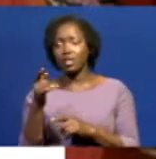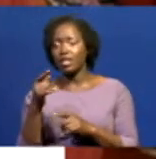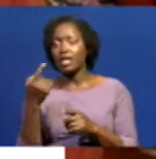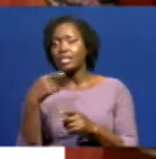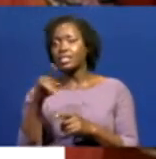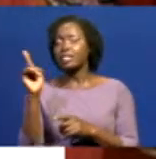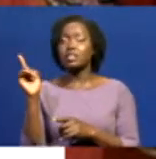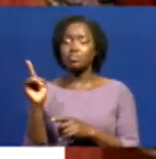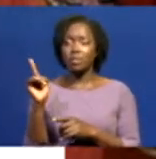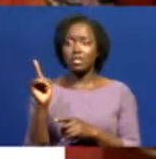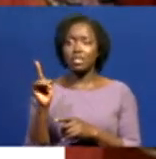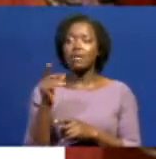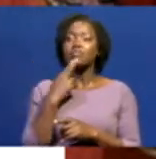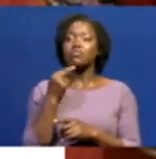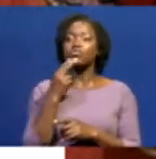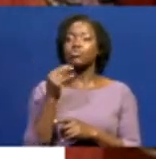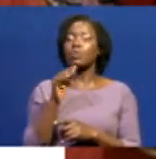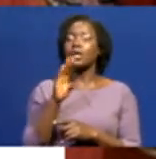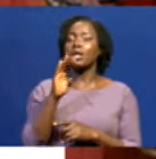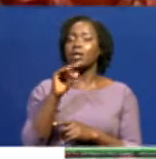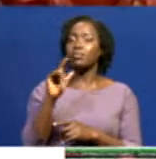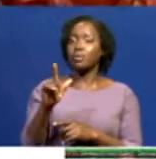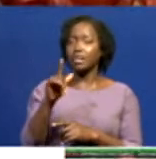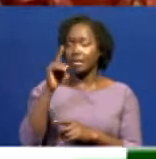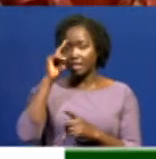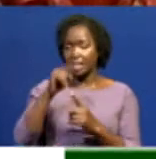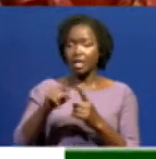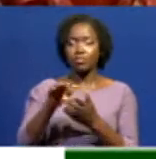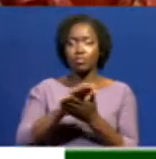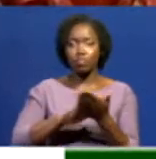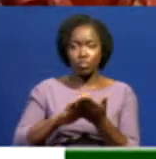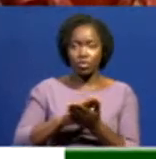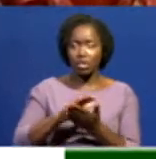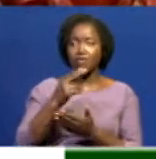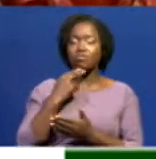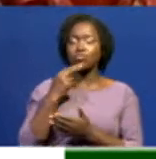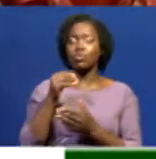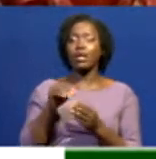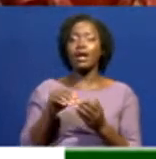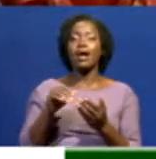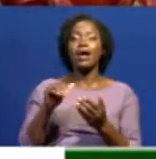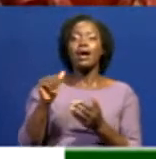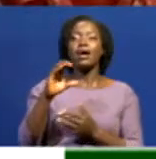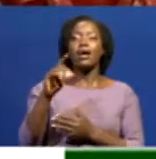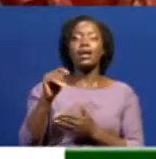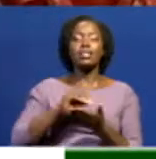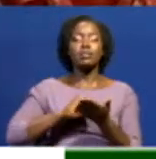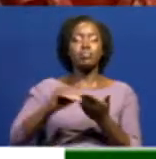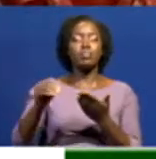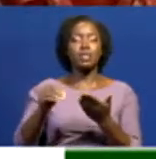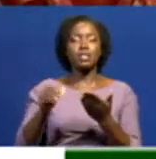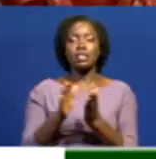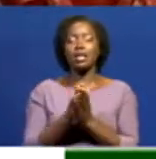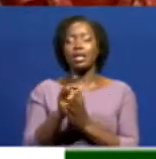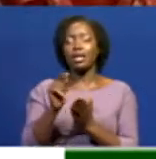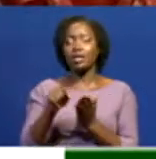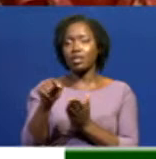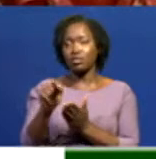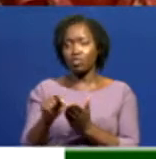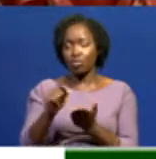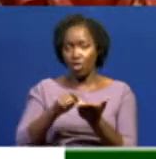National Assembly is the Sugar Bill, which seeks to reinstate the Sugar Act that was repealed through enactment of the Crops Act